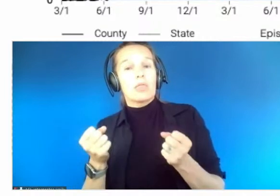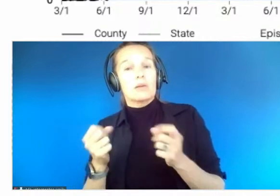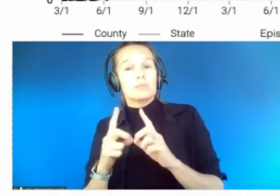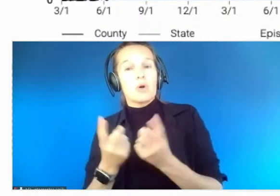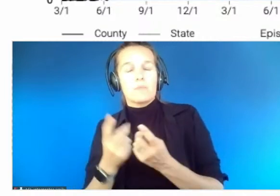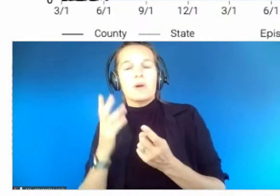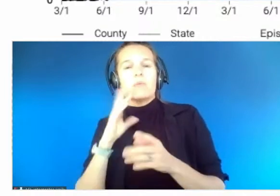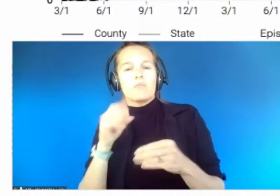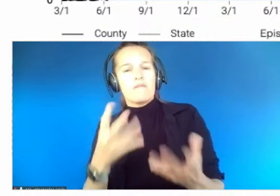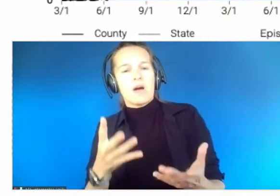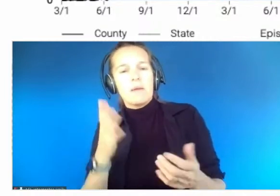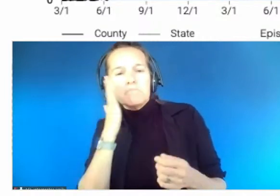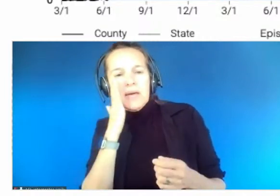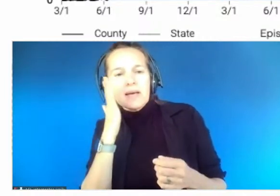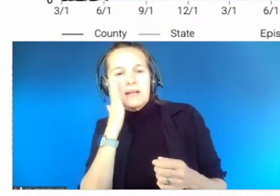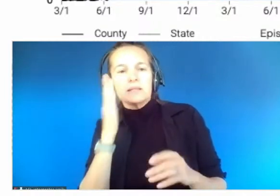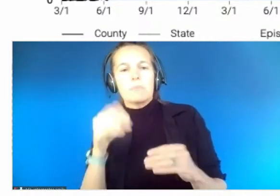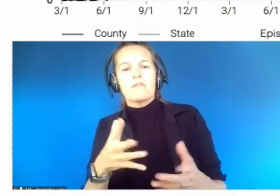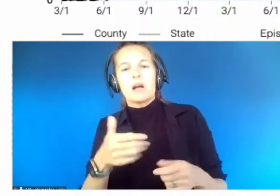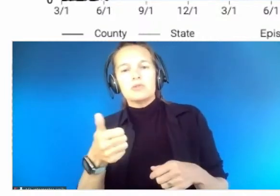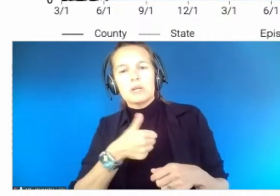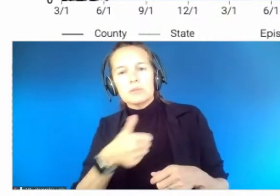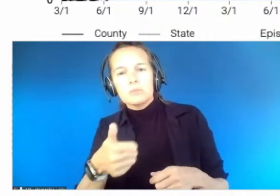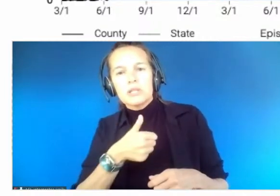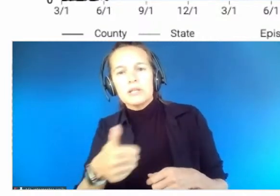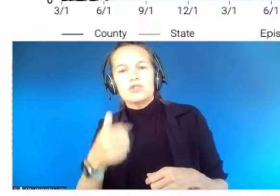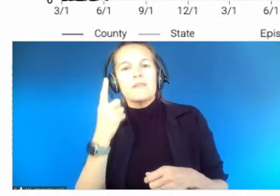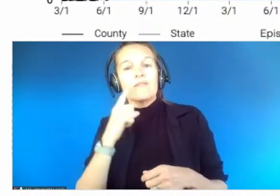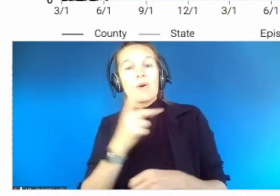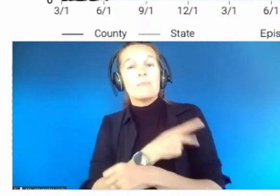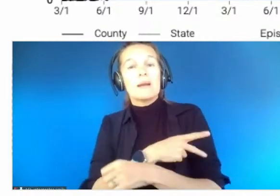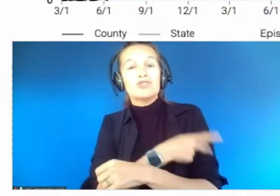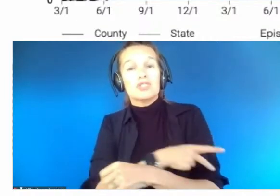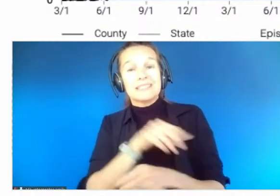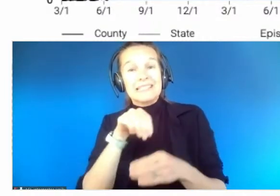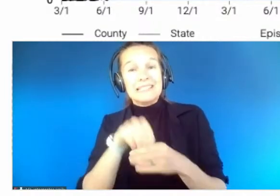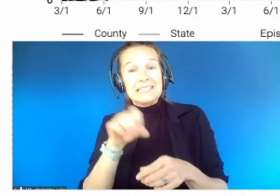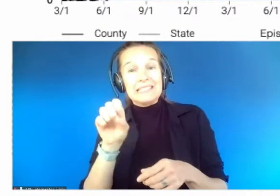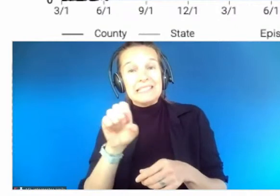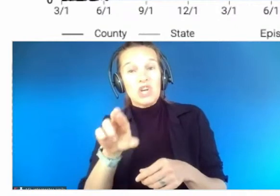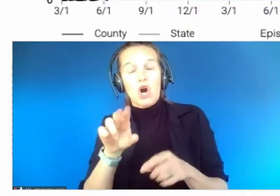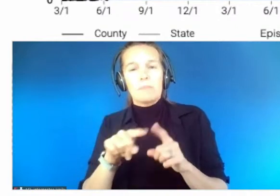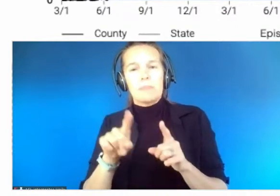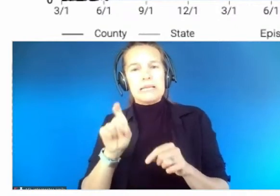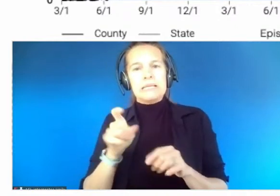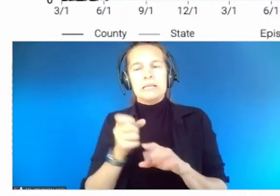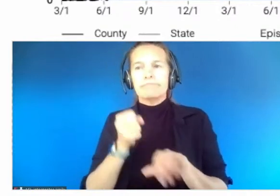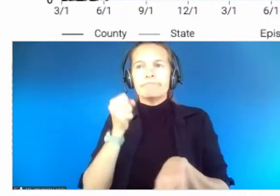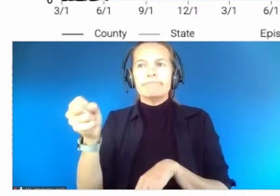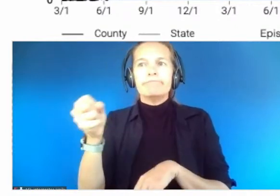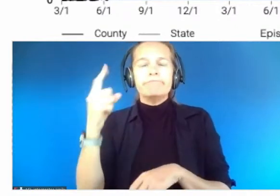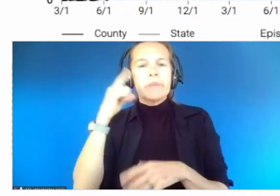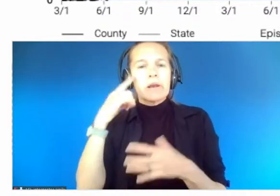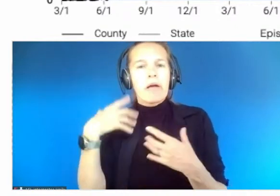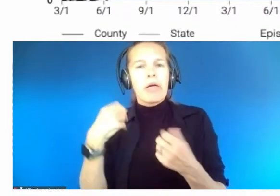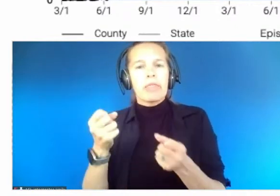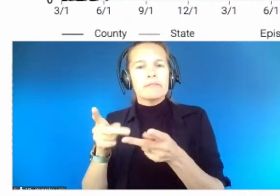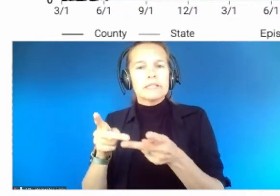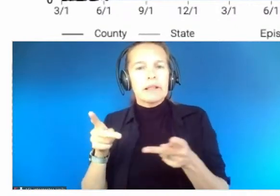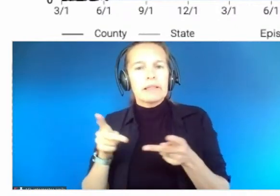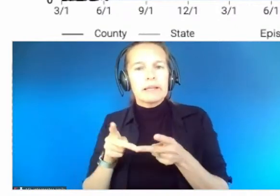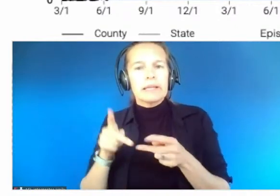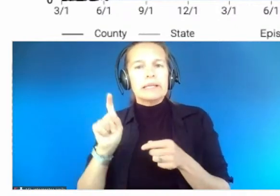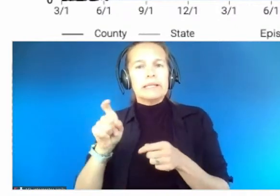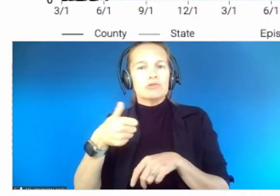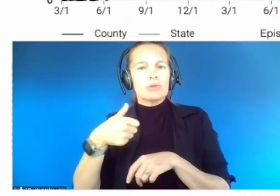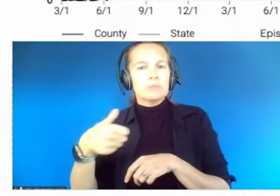extra beds and transportation for patients in the emergency room who needed mental health placement or transportation.